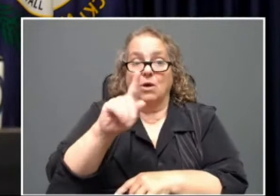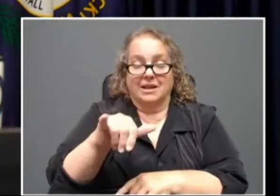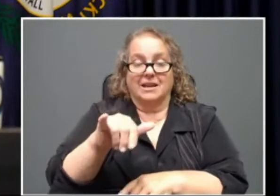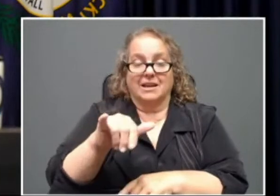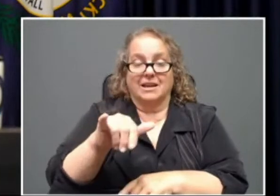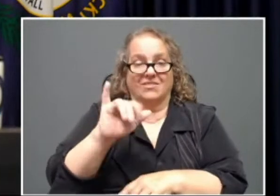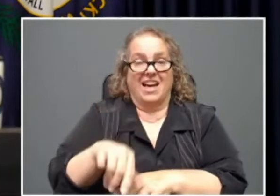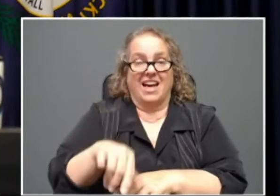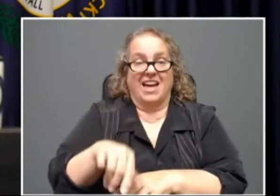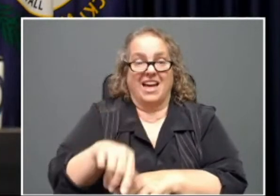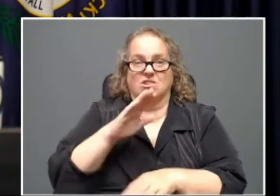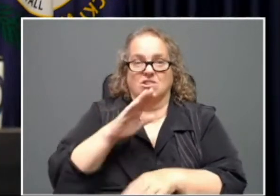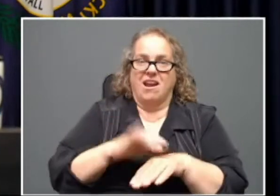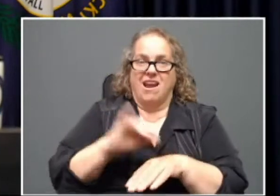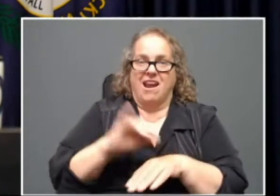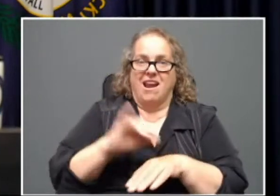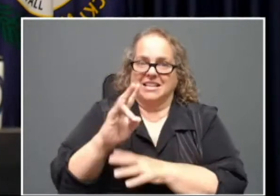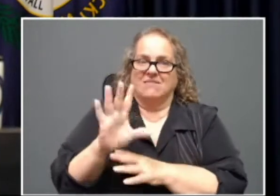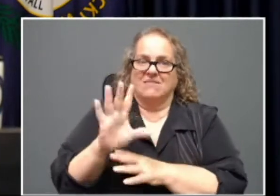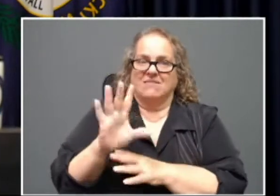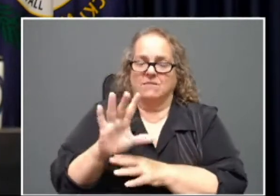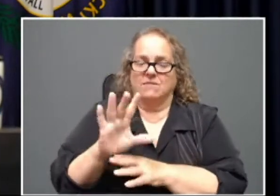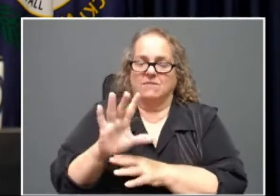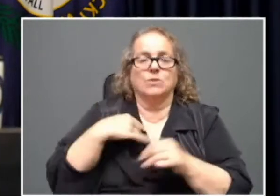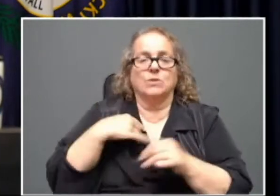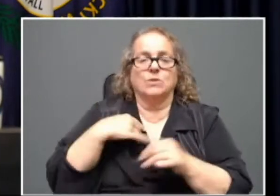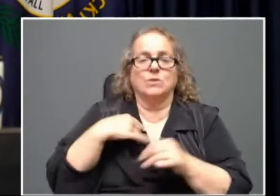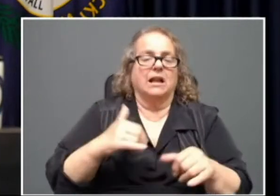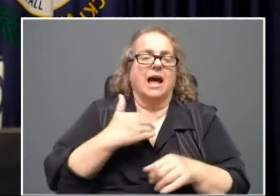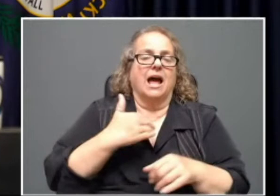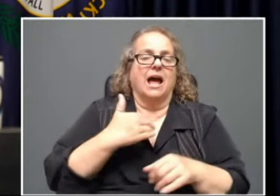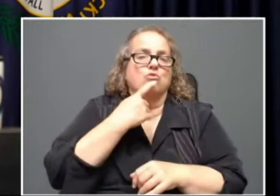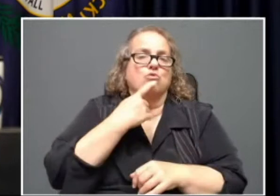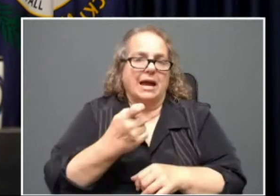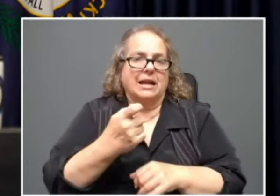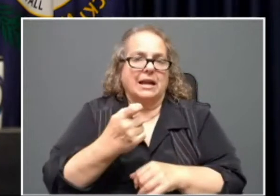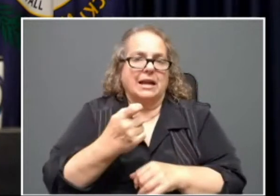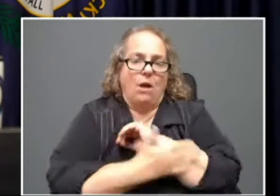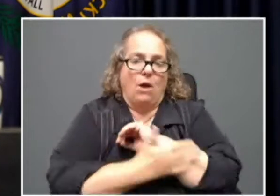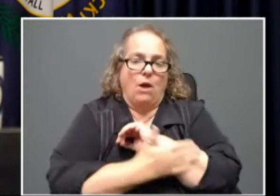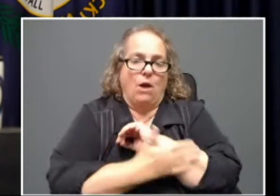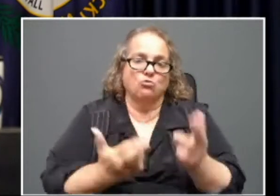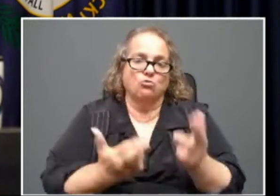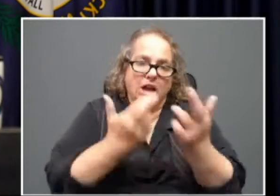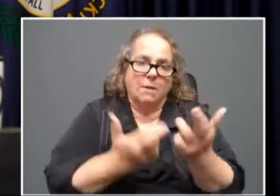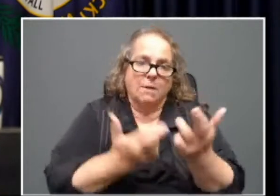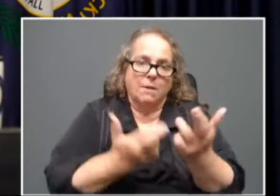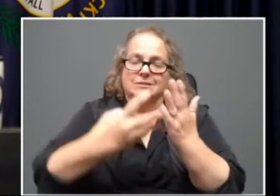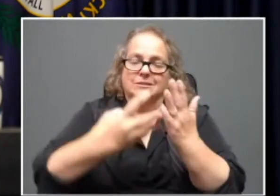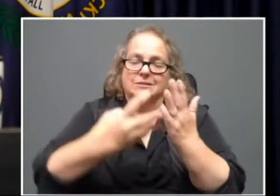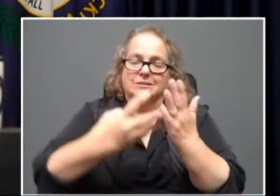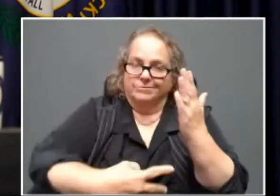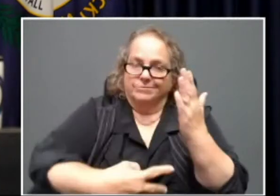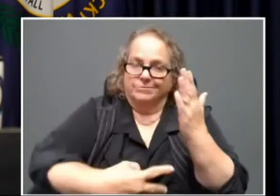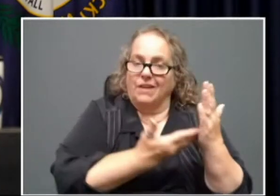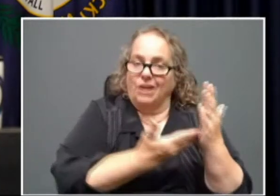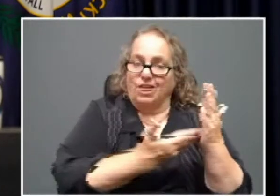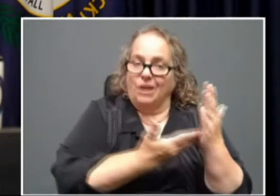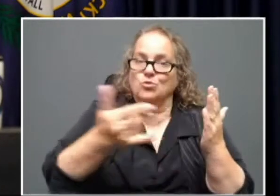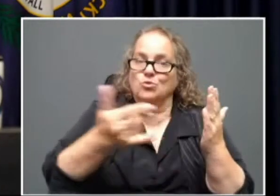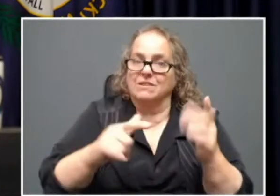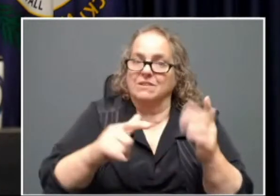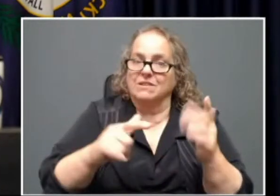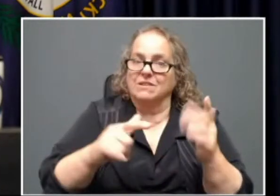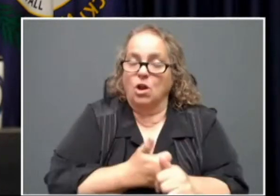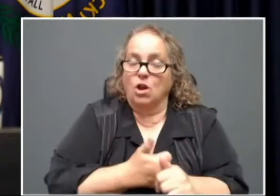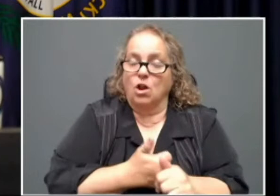But we still have our Red County recommendations that are out there. We'll be looking at those certainly